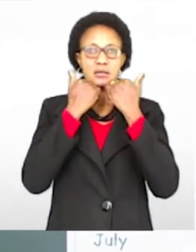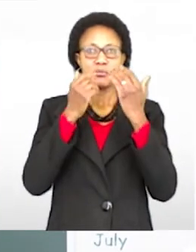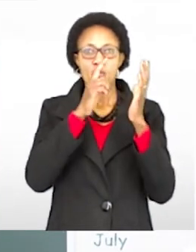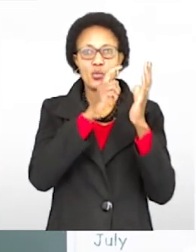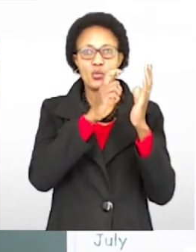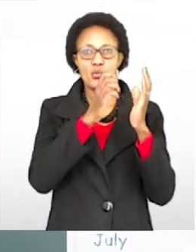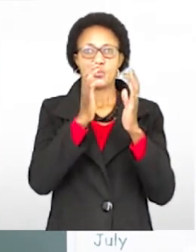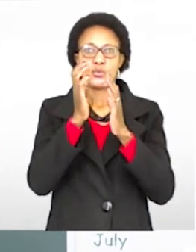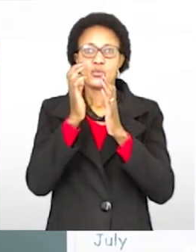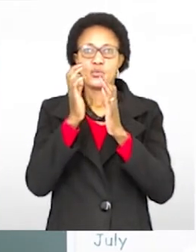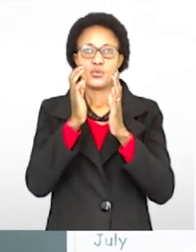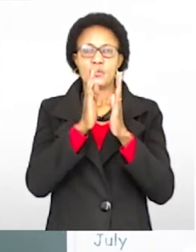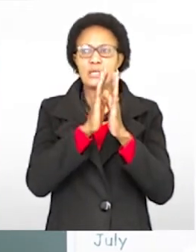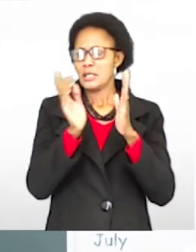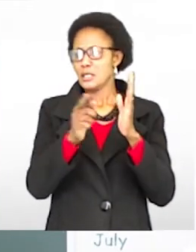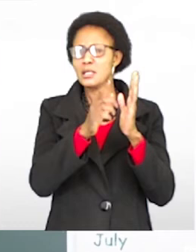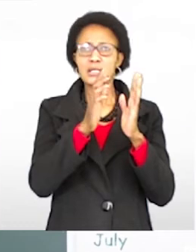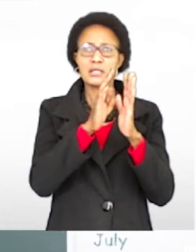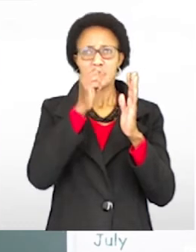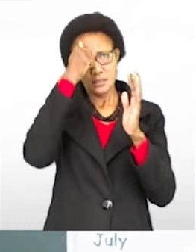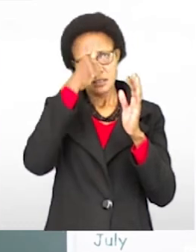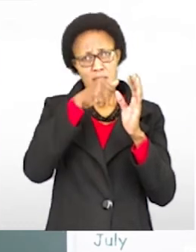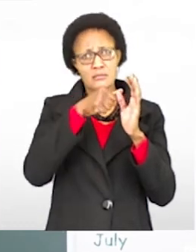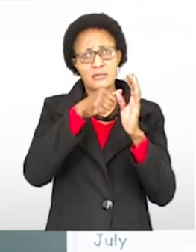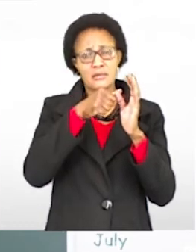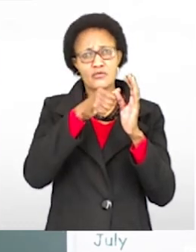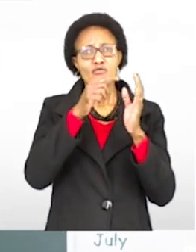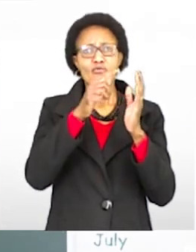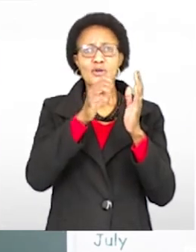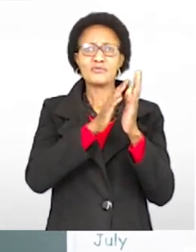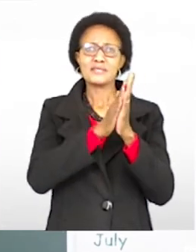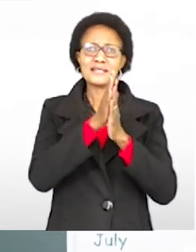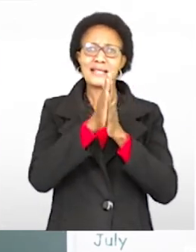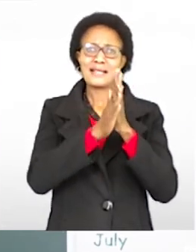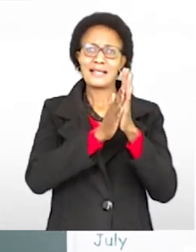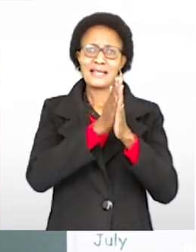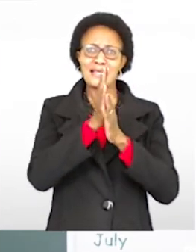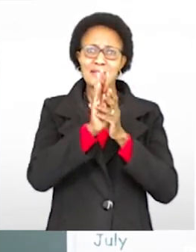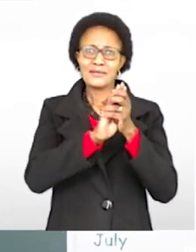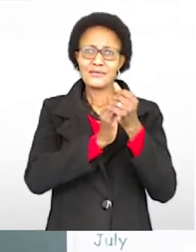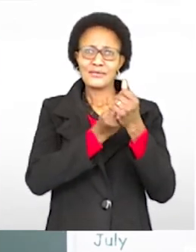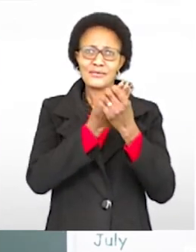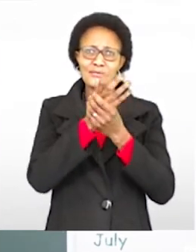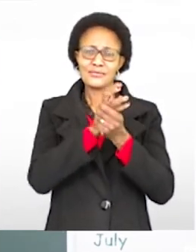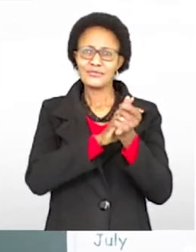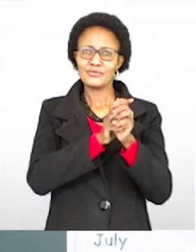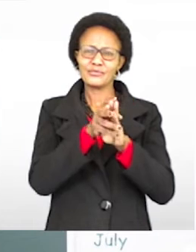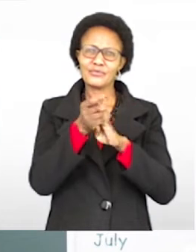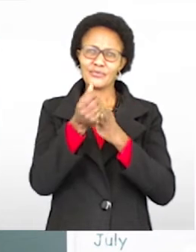our hands. Remember, when we sanitize our hands, we are making sure that no